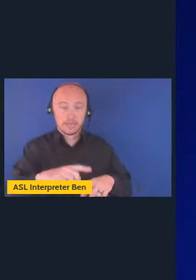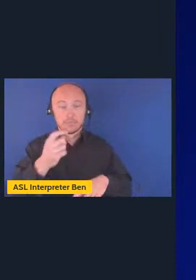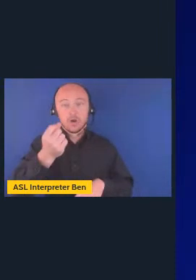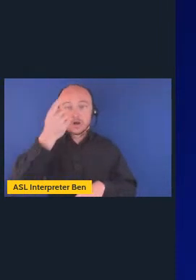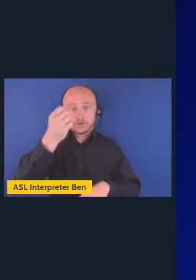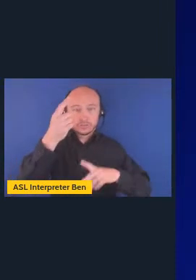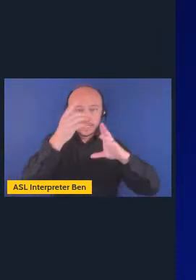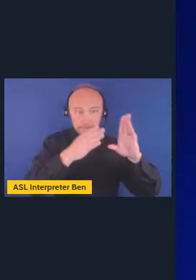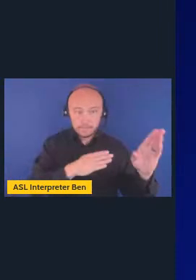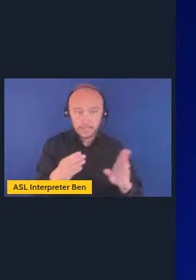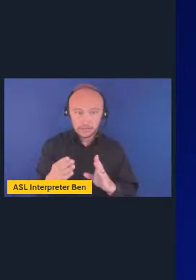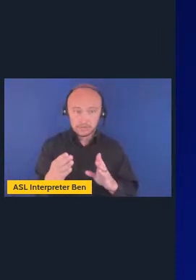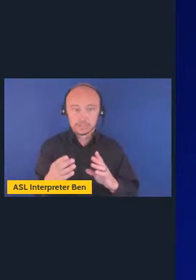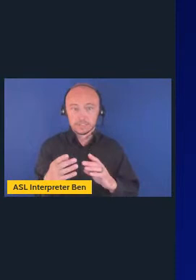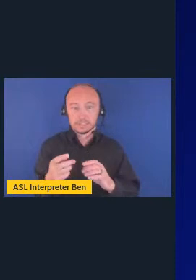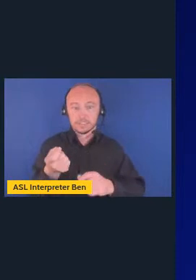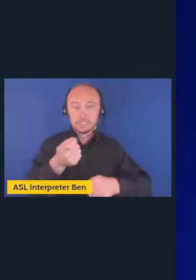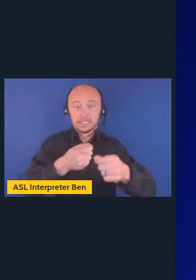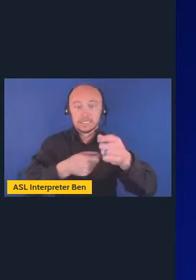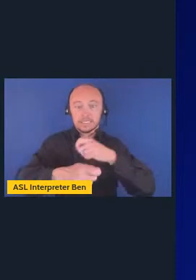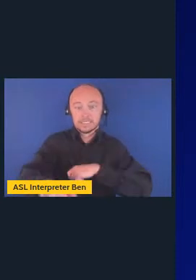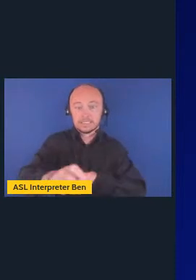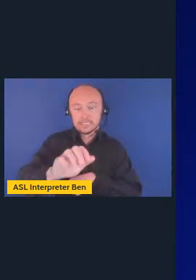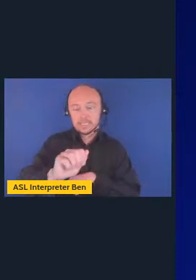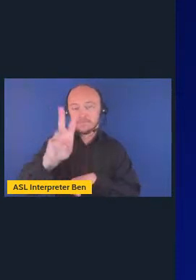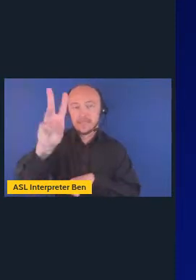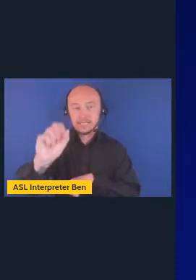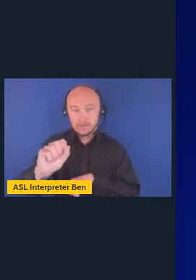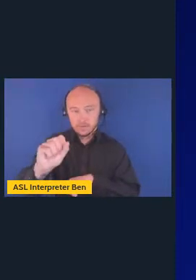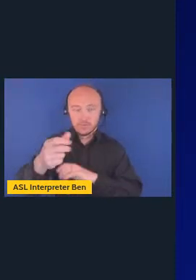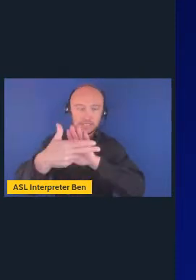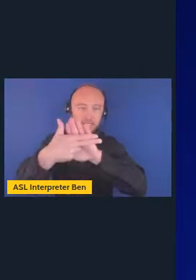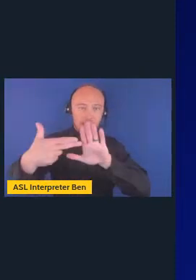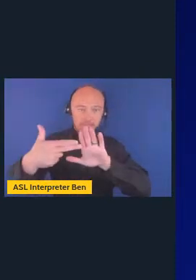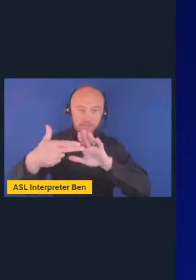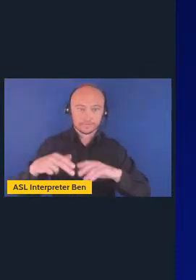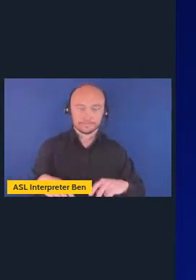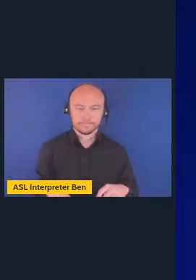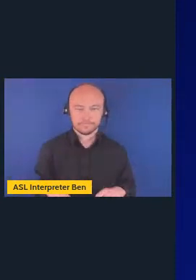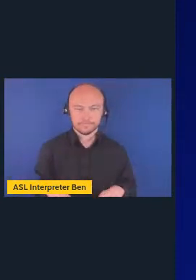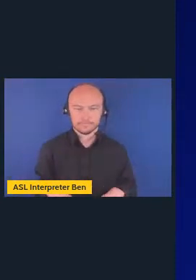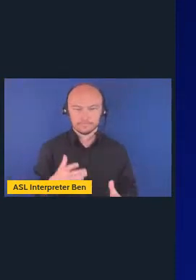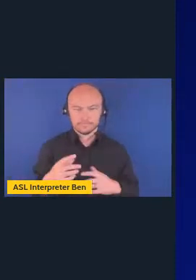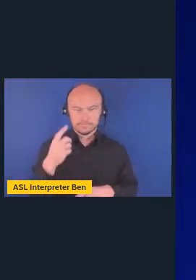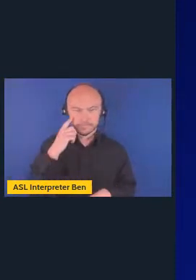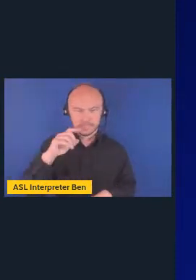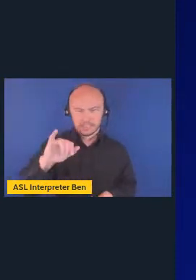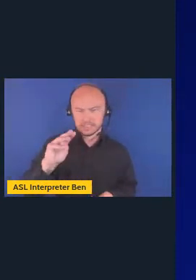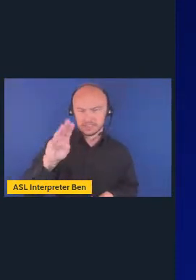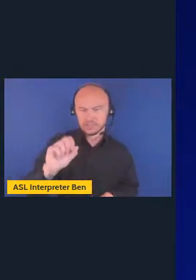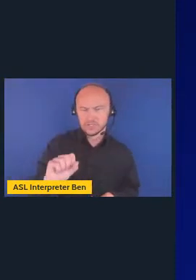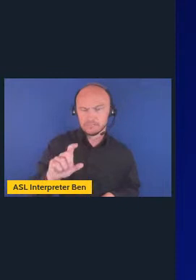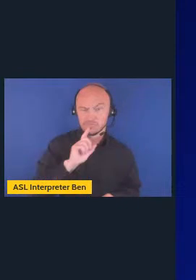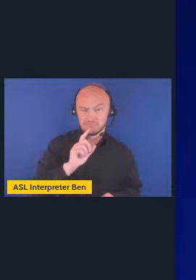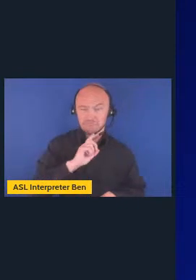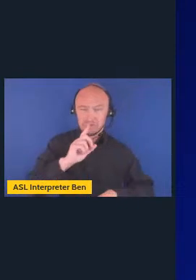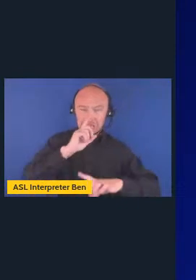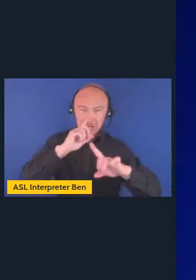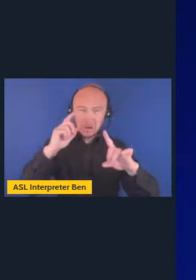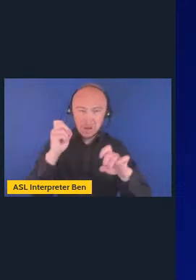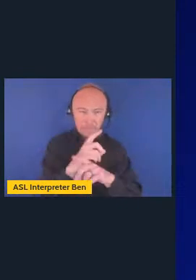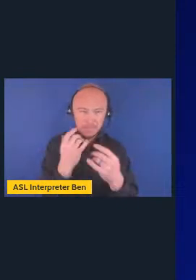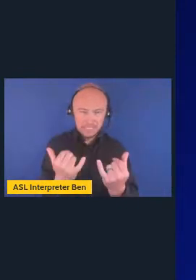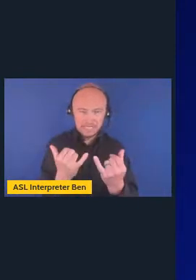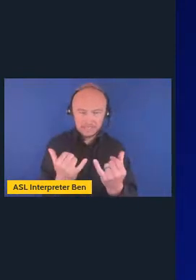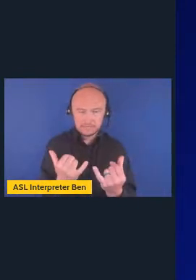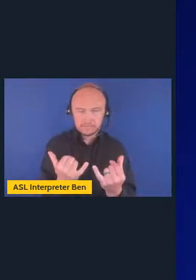patterns instead of specific AWS services. Initially, you might think, James, this looks really complicated now.